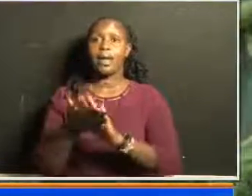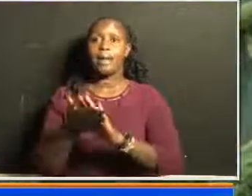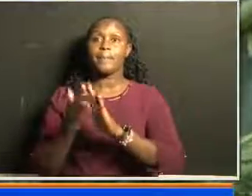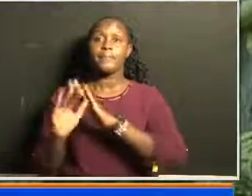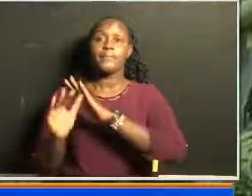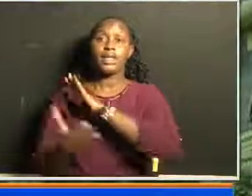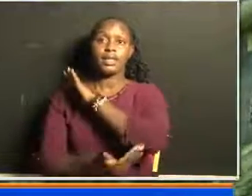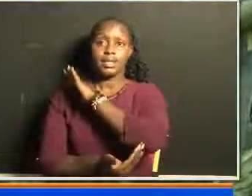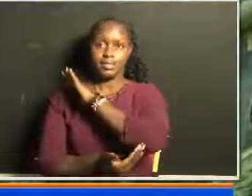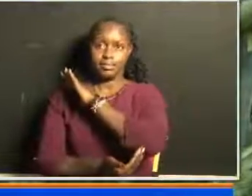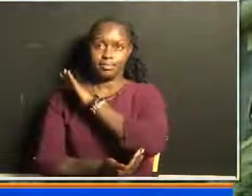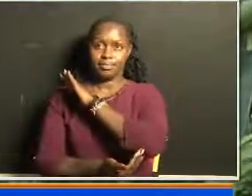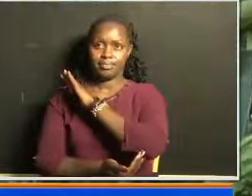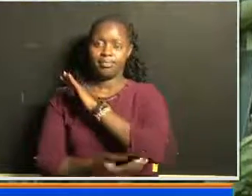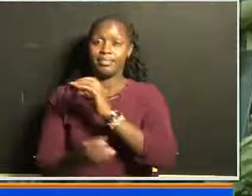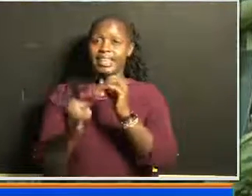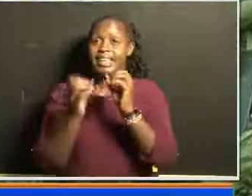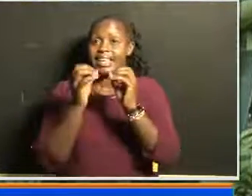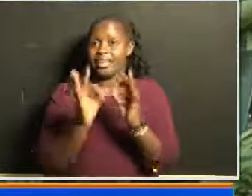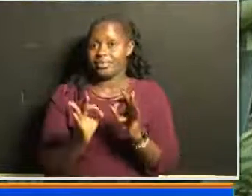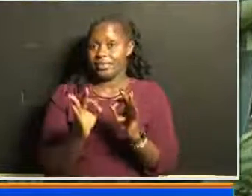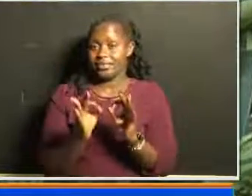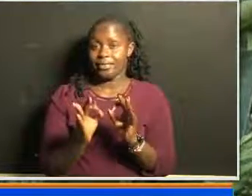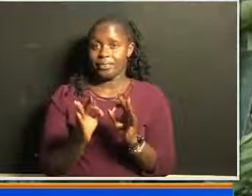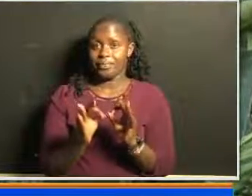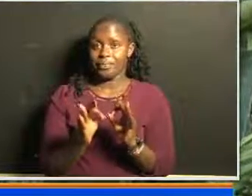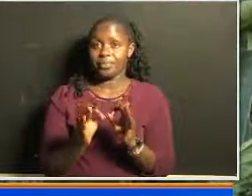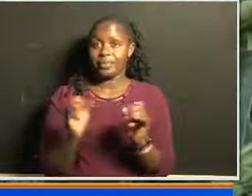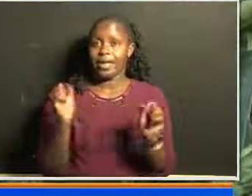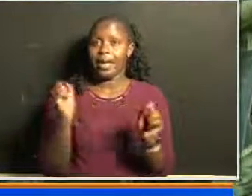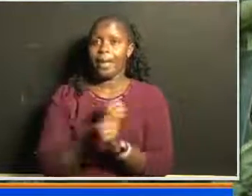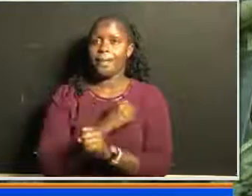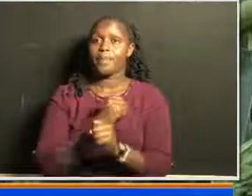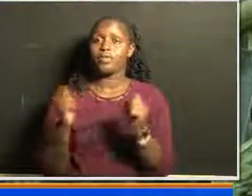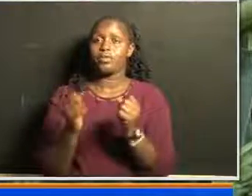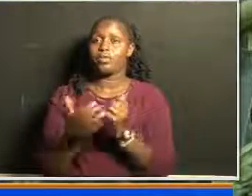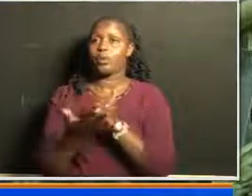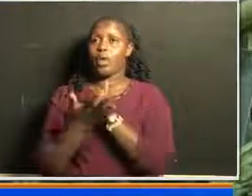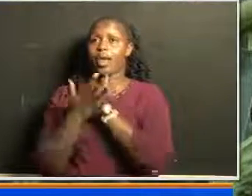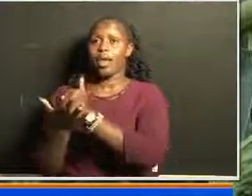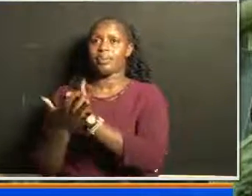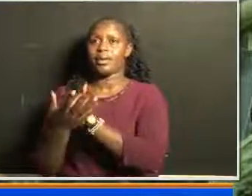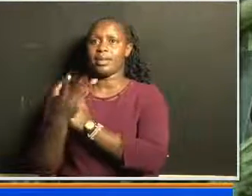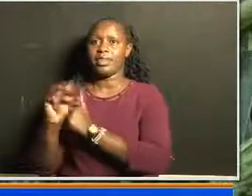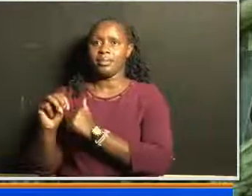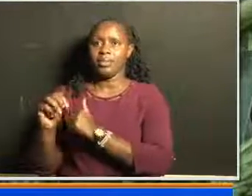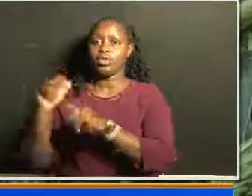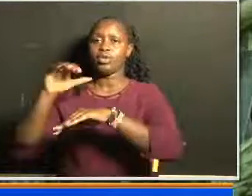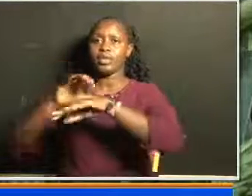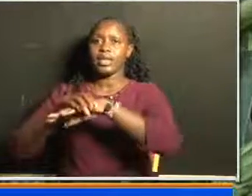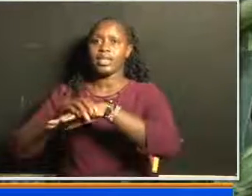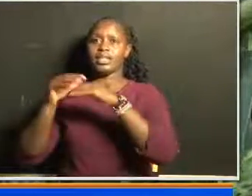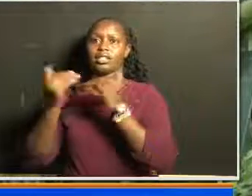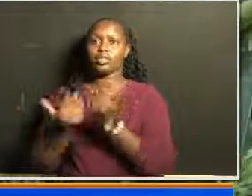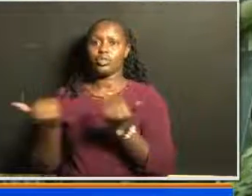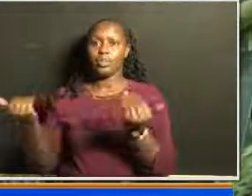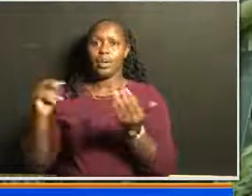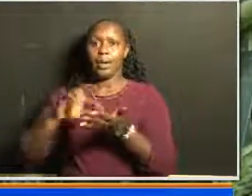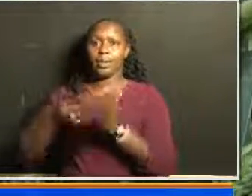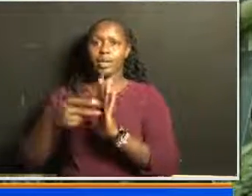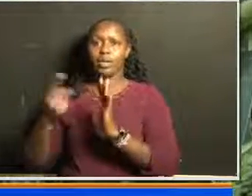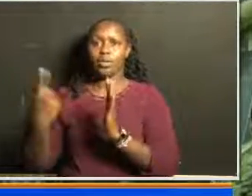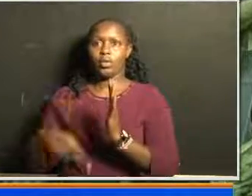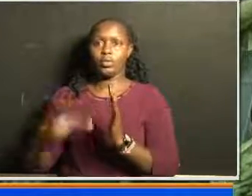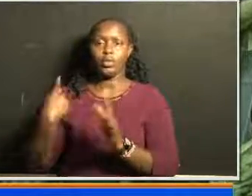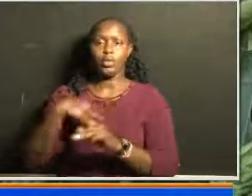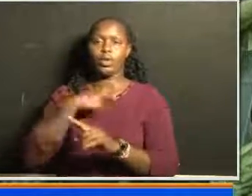And if then we are not able to assist them to be able to get children, that means we are not realizing